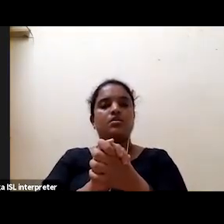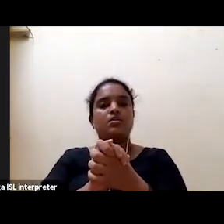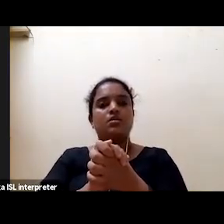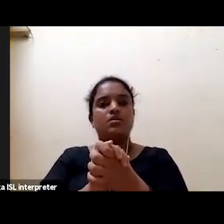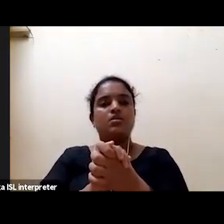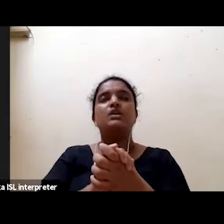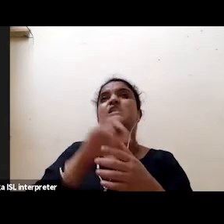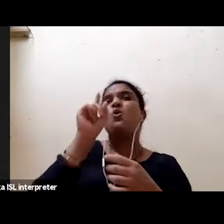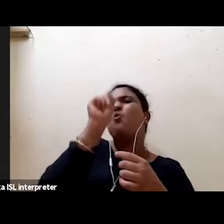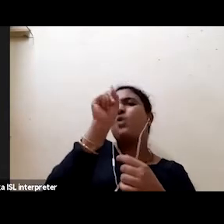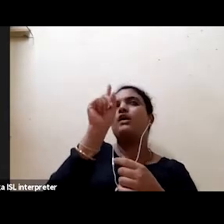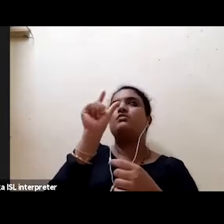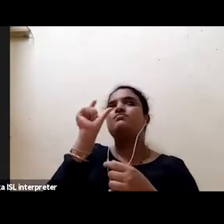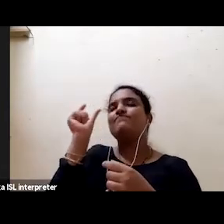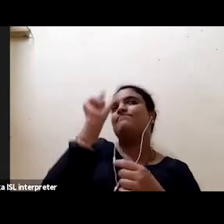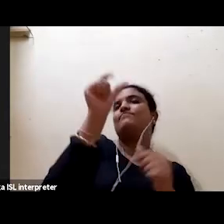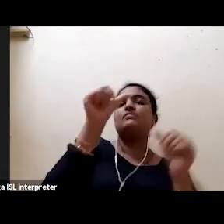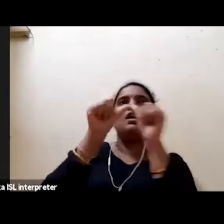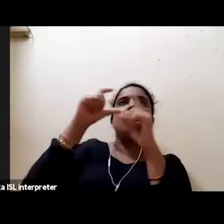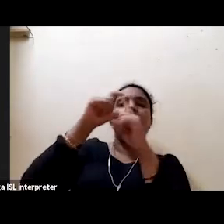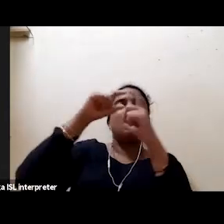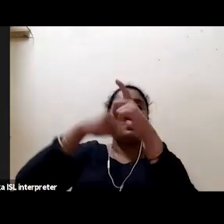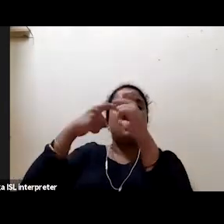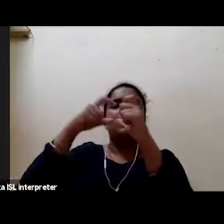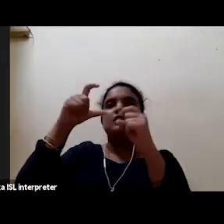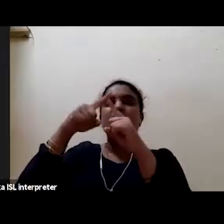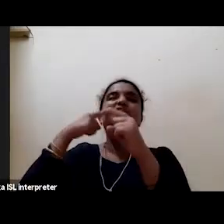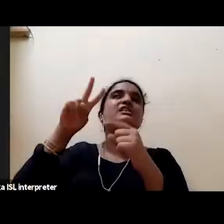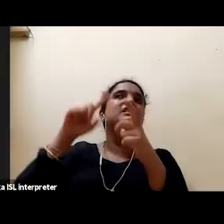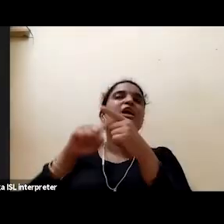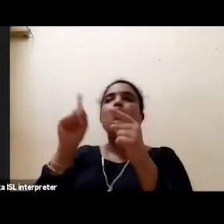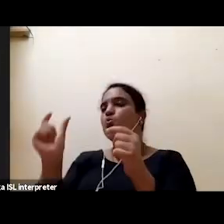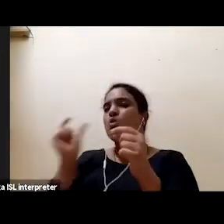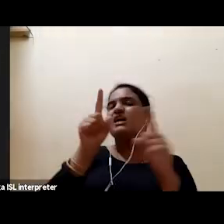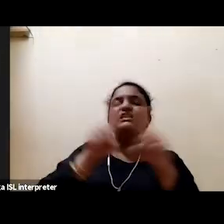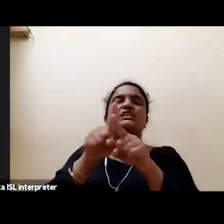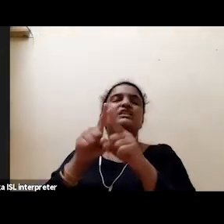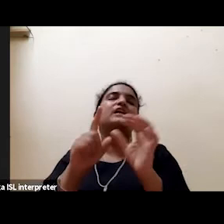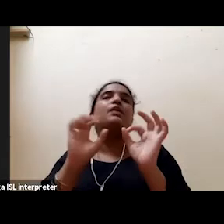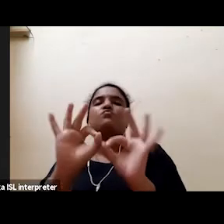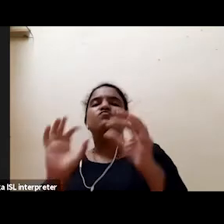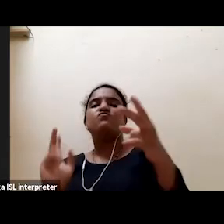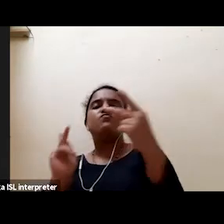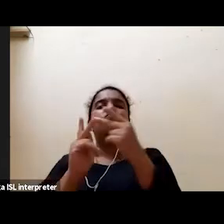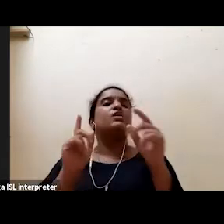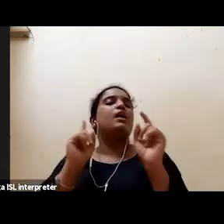convey that whatever description that you want to convey about the thing that you're trying to explain. Adverbs, you can take